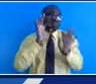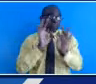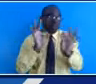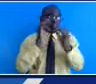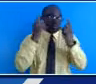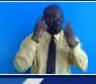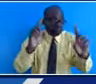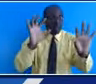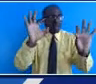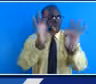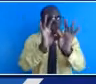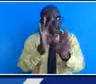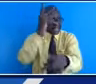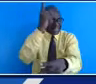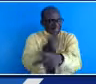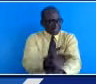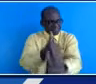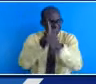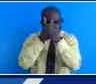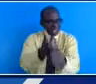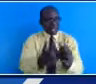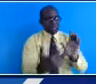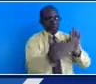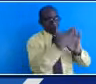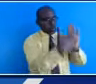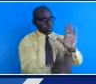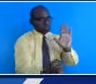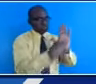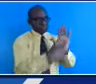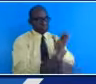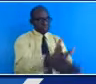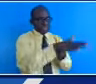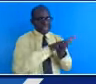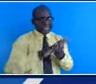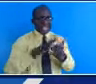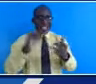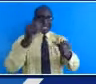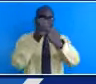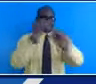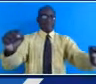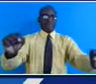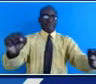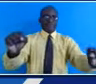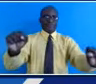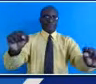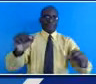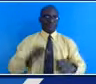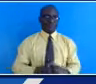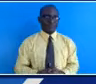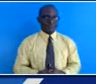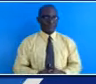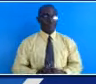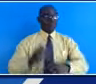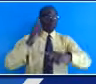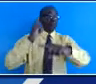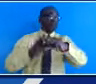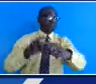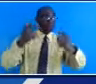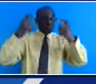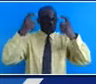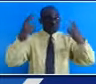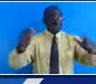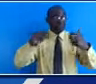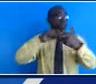then, of course, you know, we deal now with an issue of social justice that's very much on our table that we have to address. We want to address that. We want to